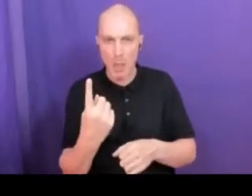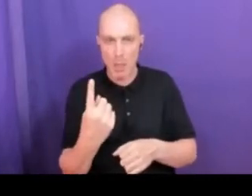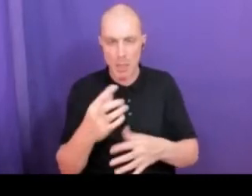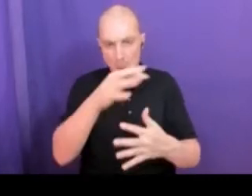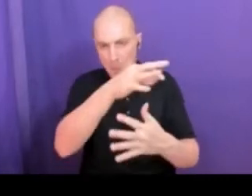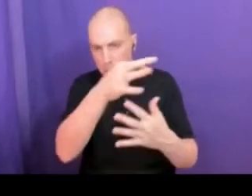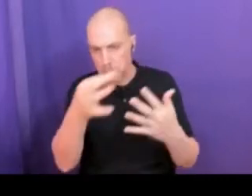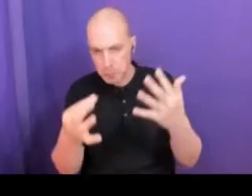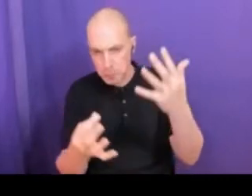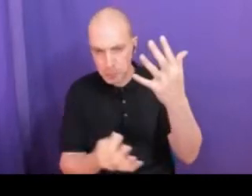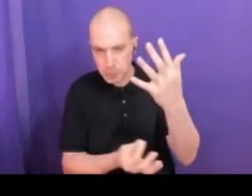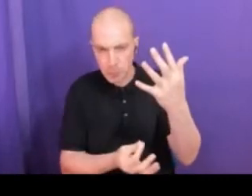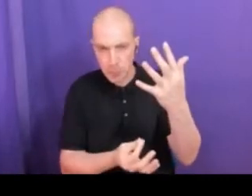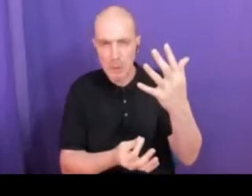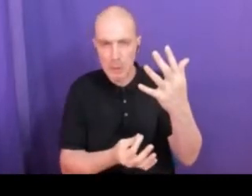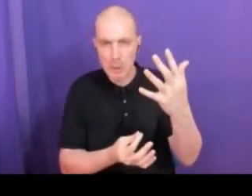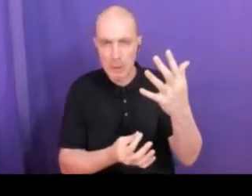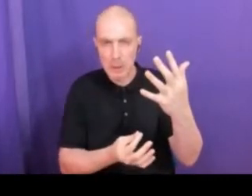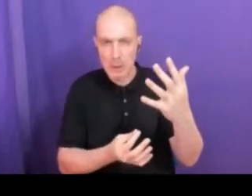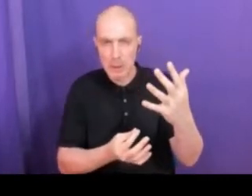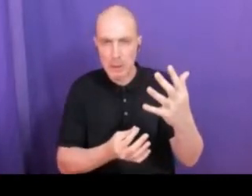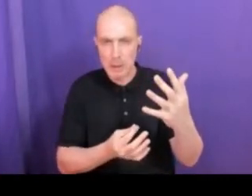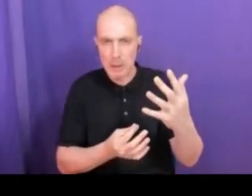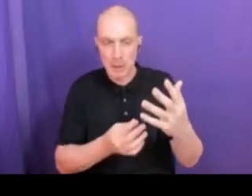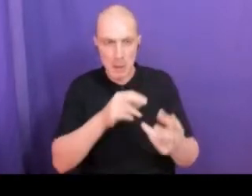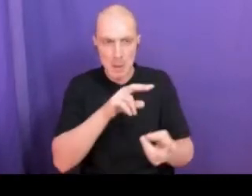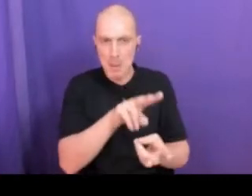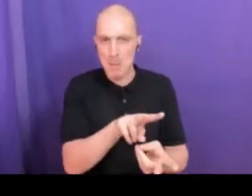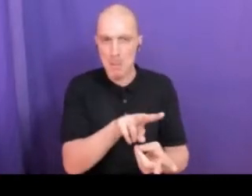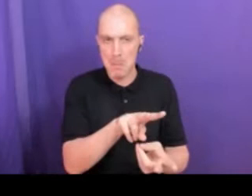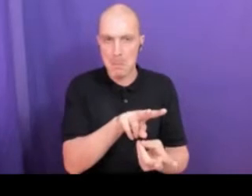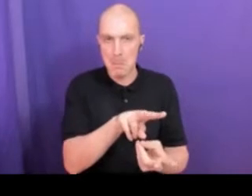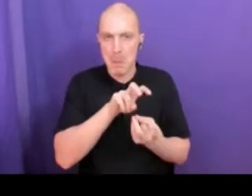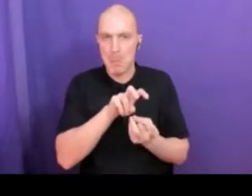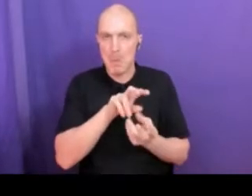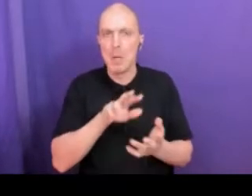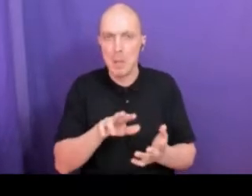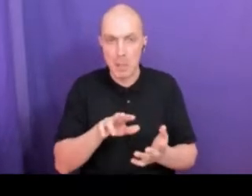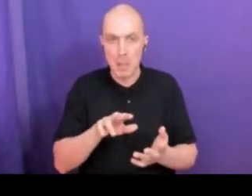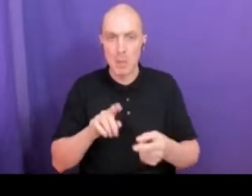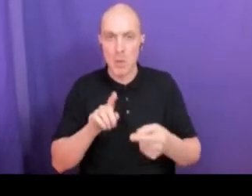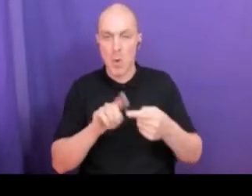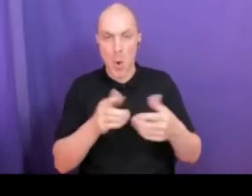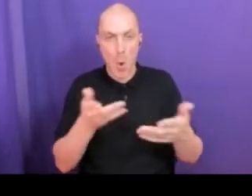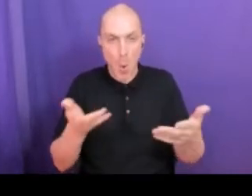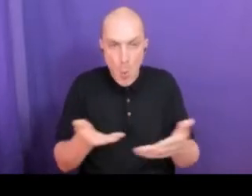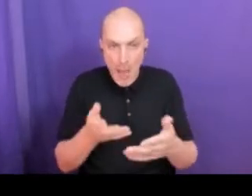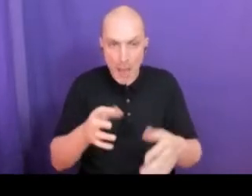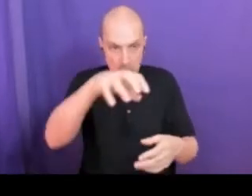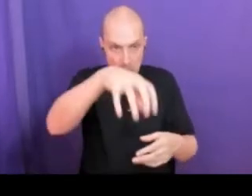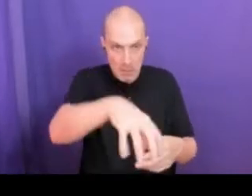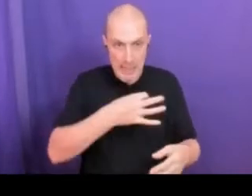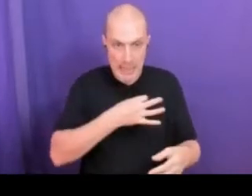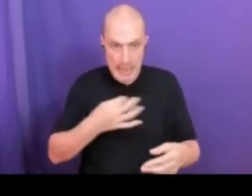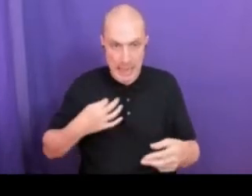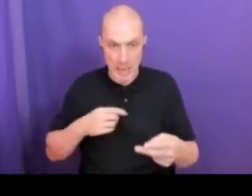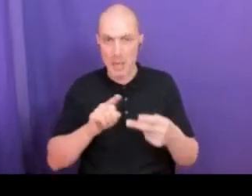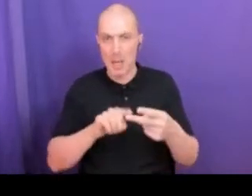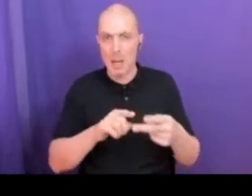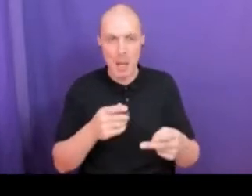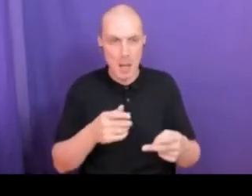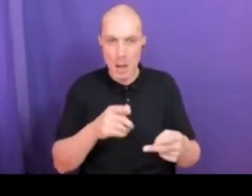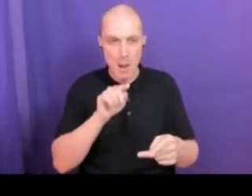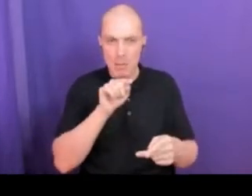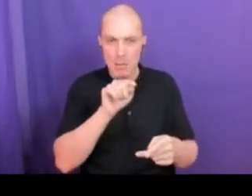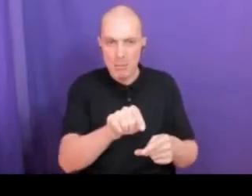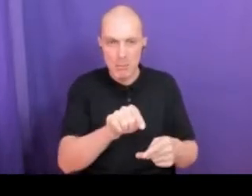census. The broad areas are: where is the clinic located? What type of clinical service is it? So that could be, is it